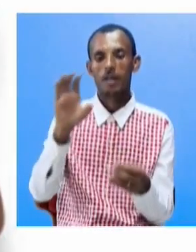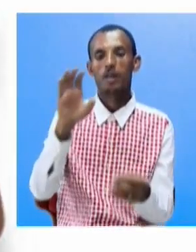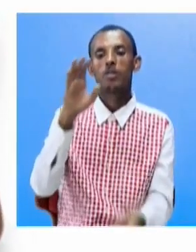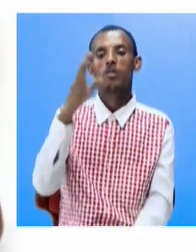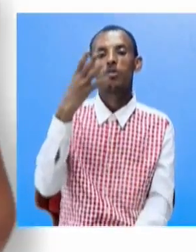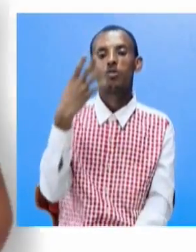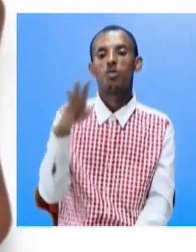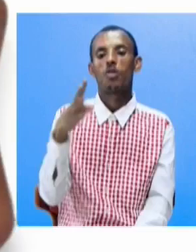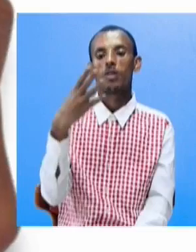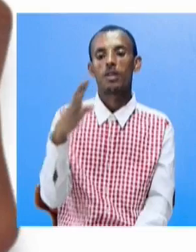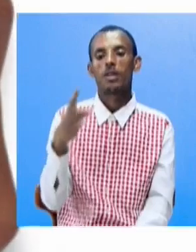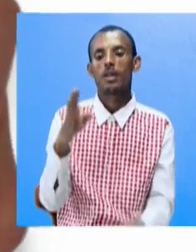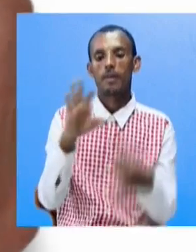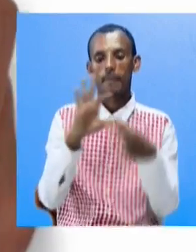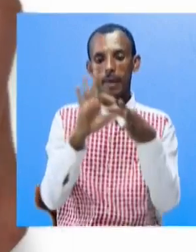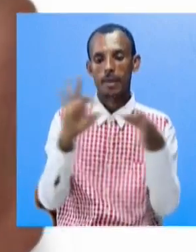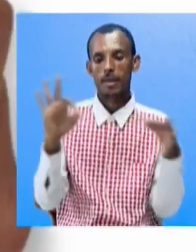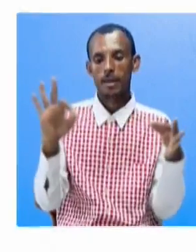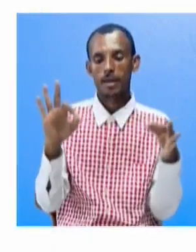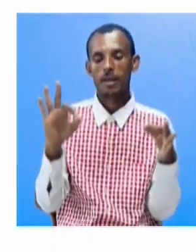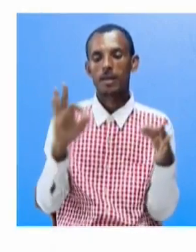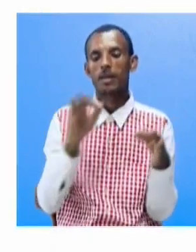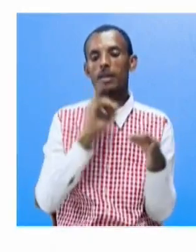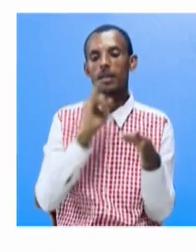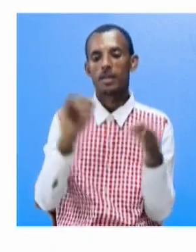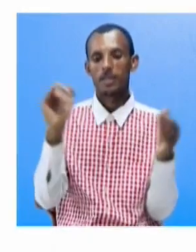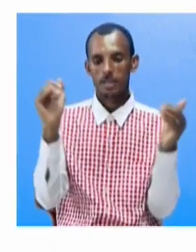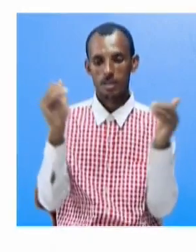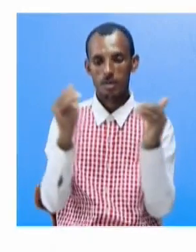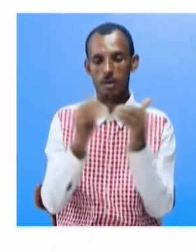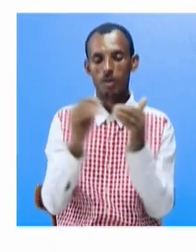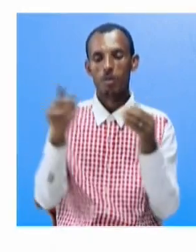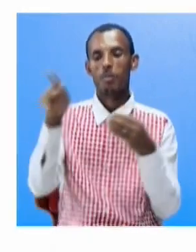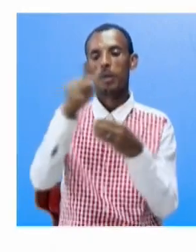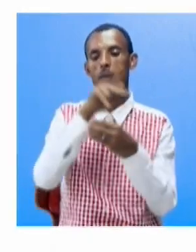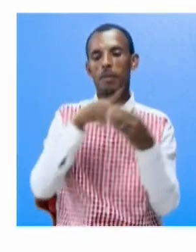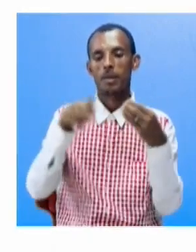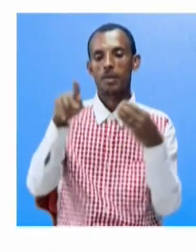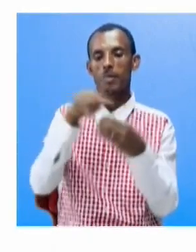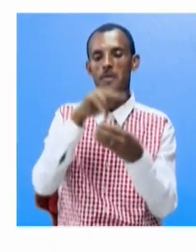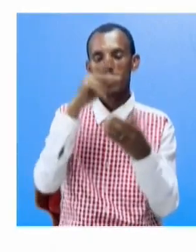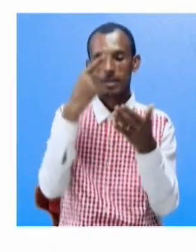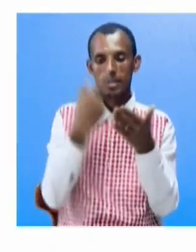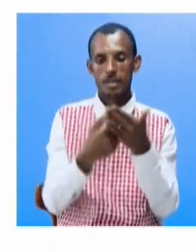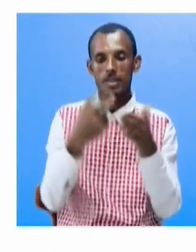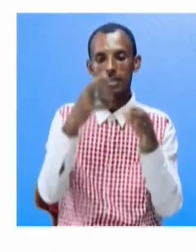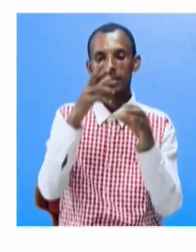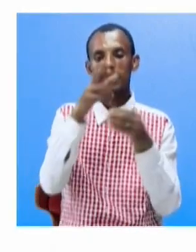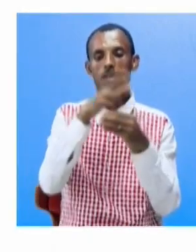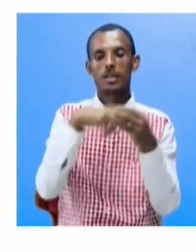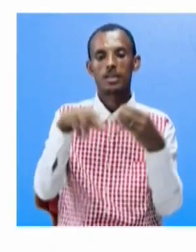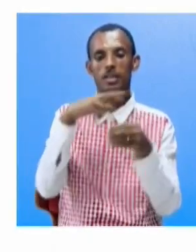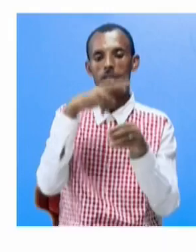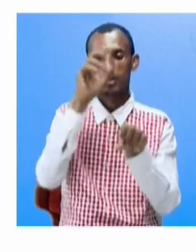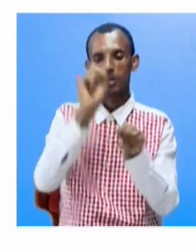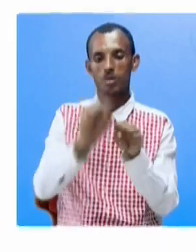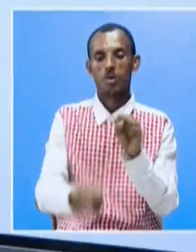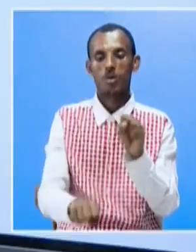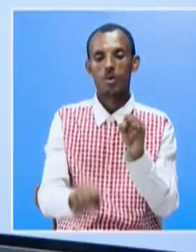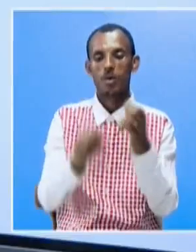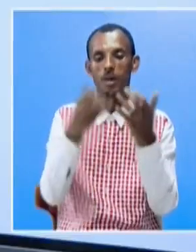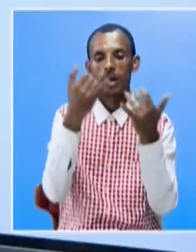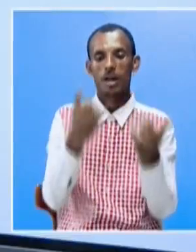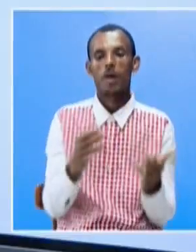540 meter will be the perimeter of this region. So now we